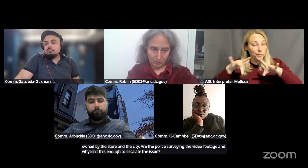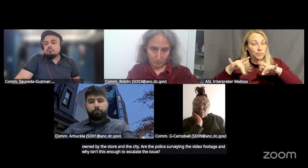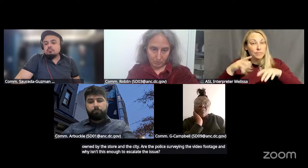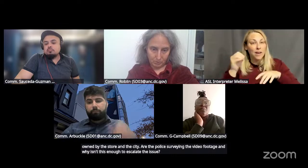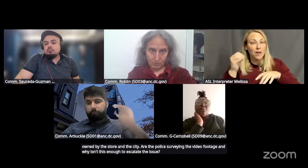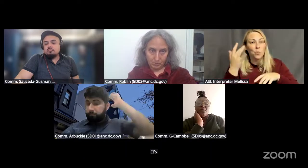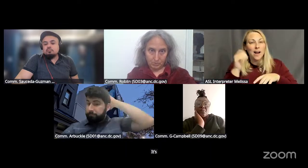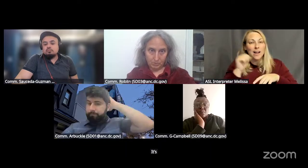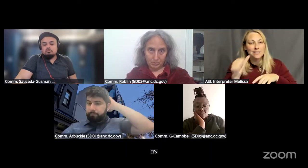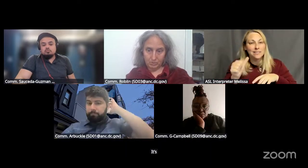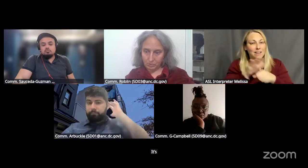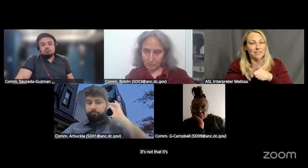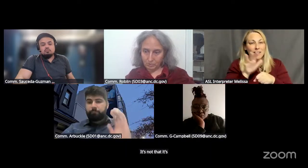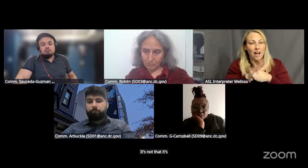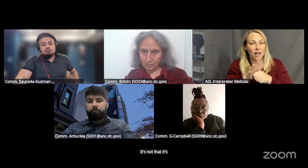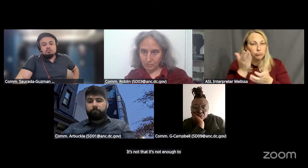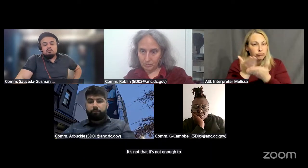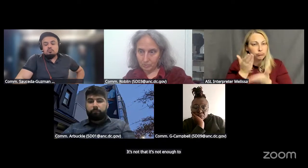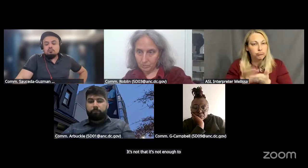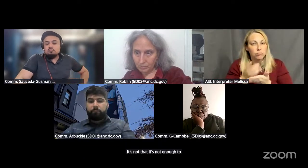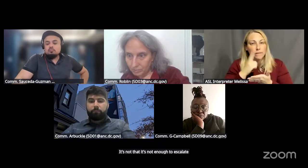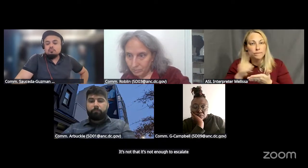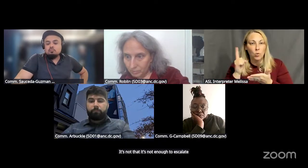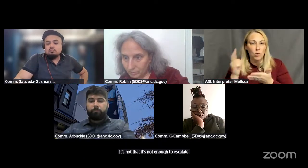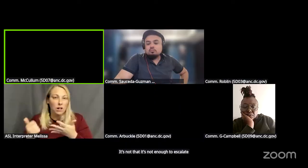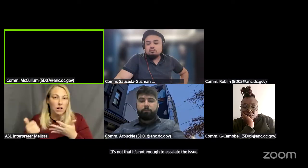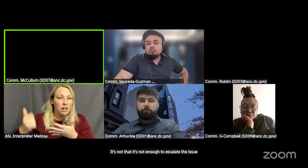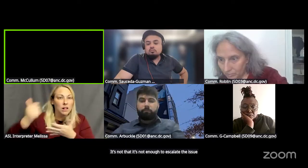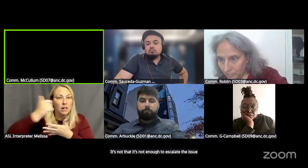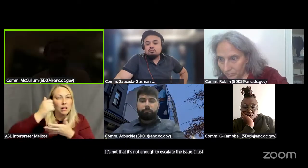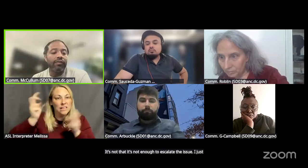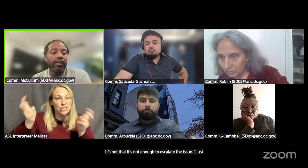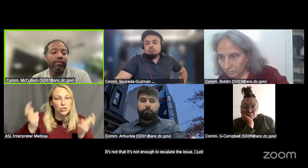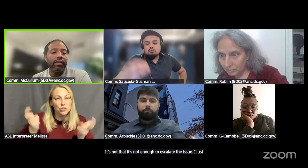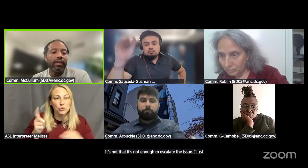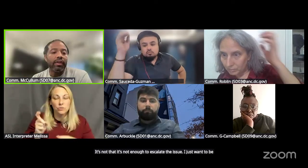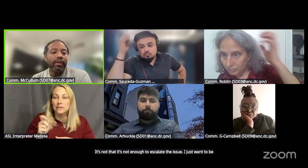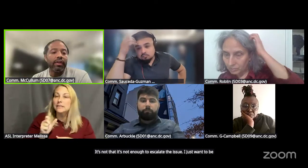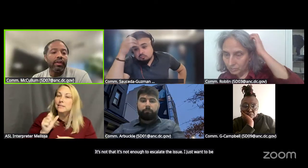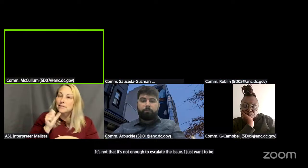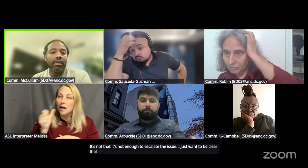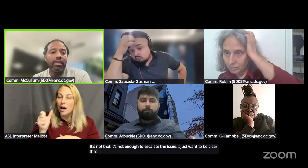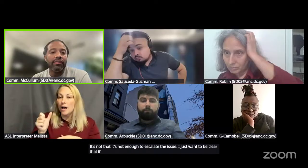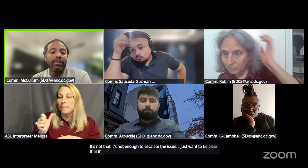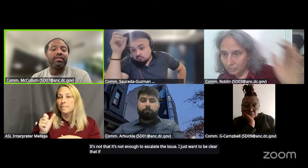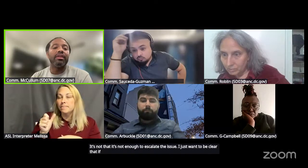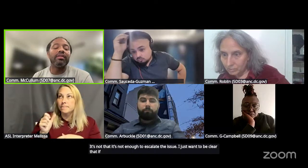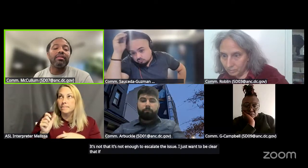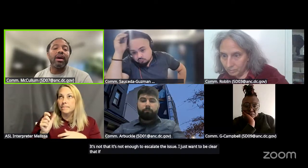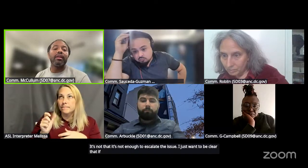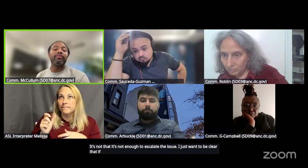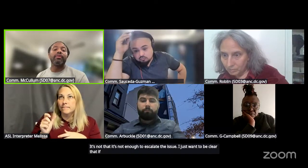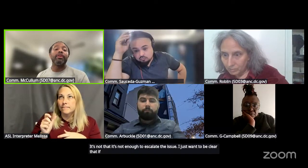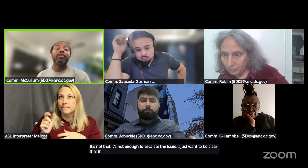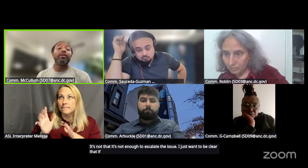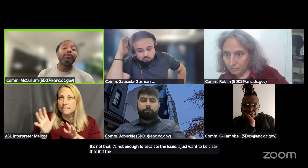not that it's not enough to escalate the issue. I just want to be clear that if the city is not, if the video footage